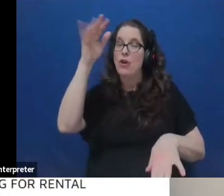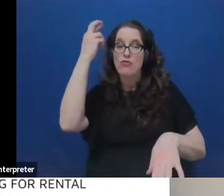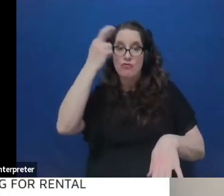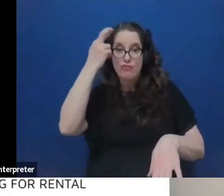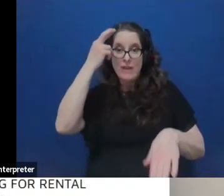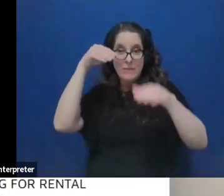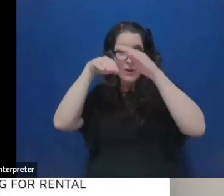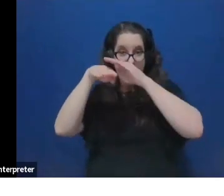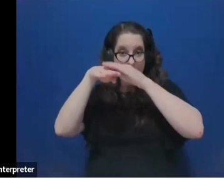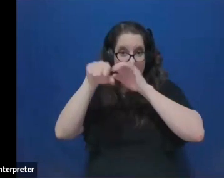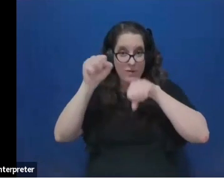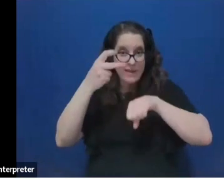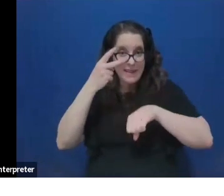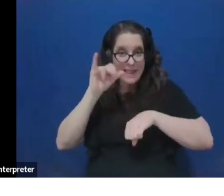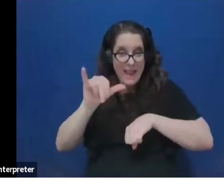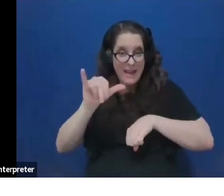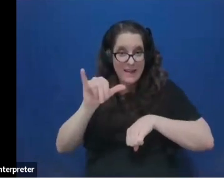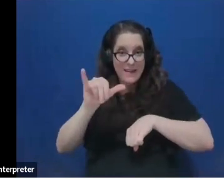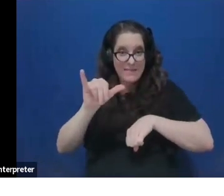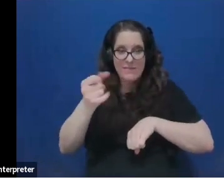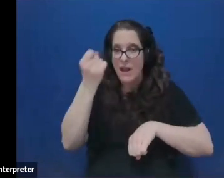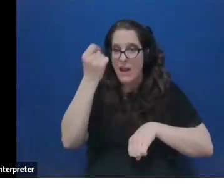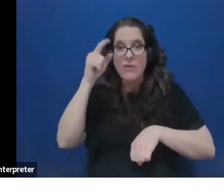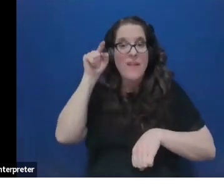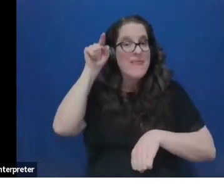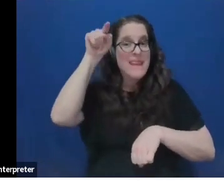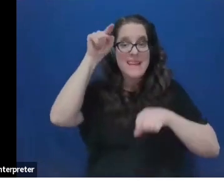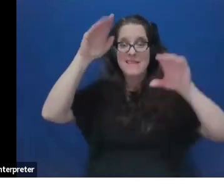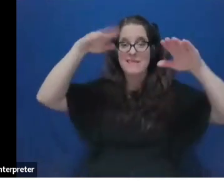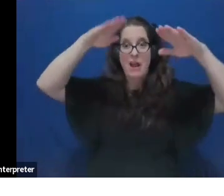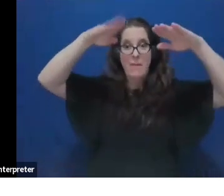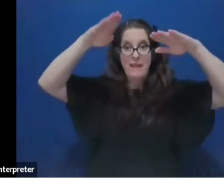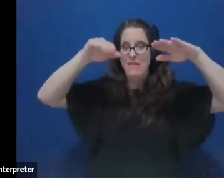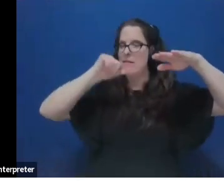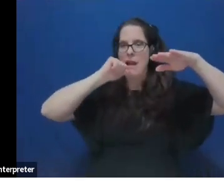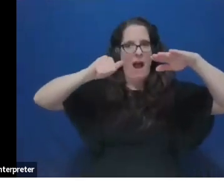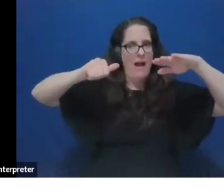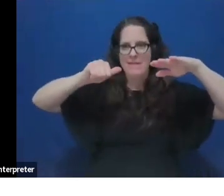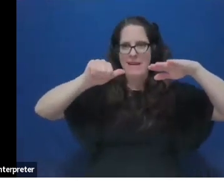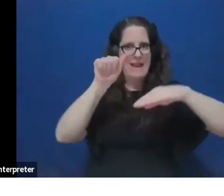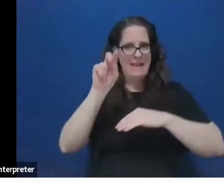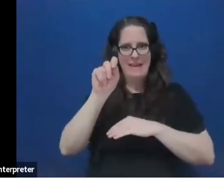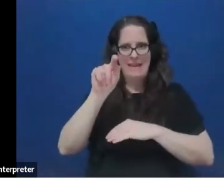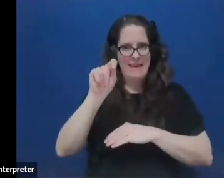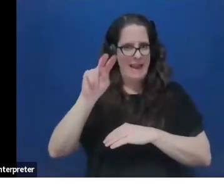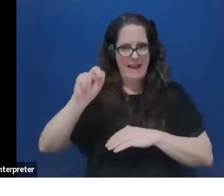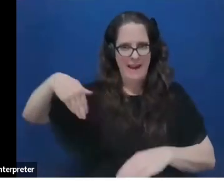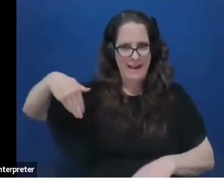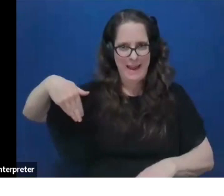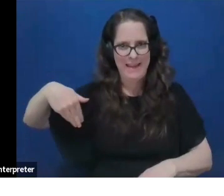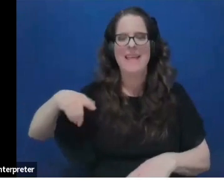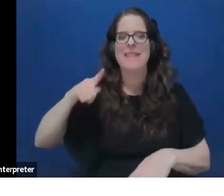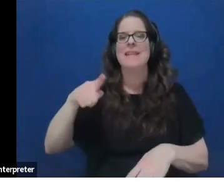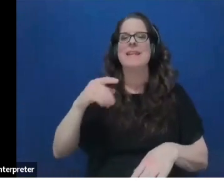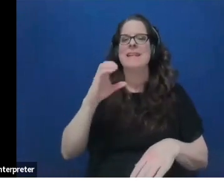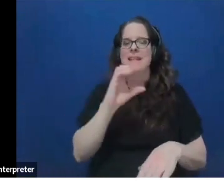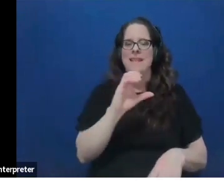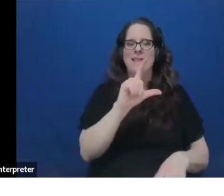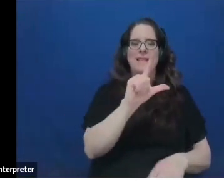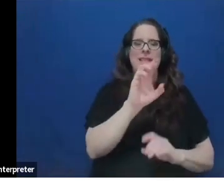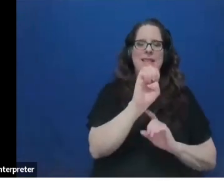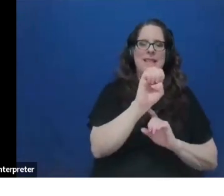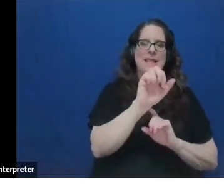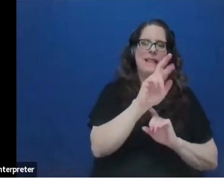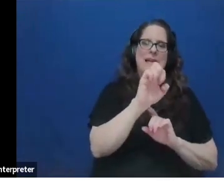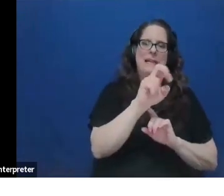see that? This is not the navigator. This is just the clearinghouse. Okay. Can you see Yes, they that? can